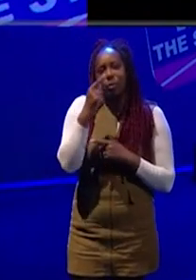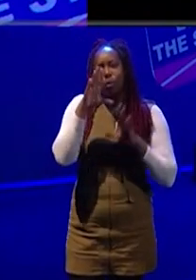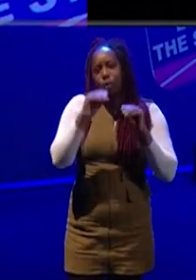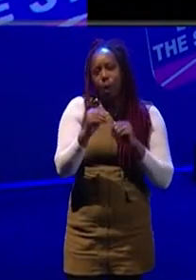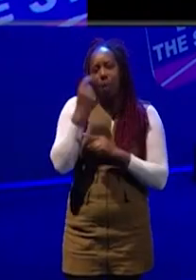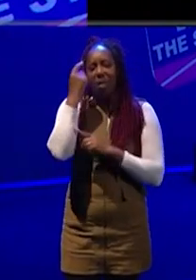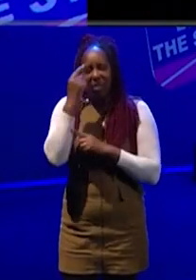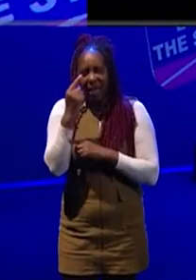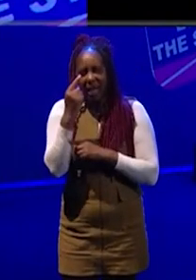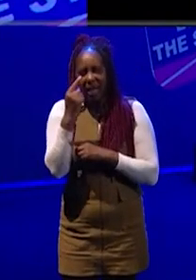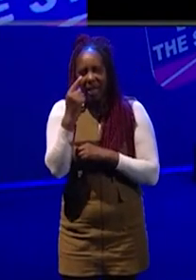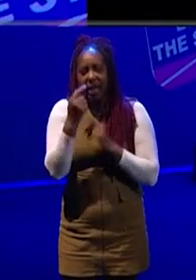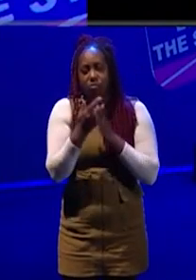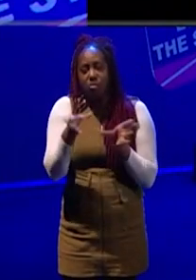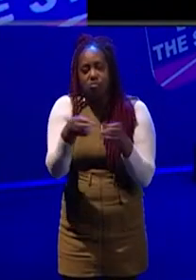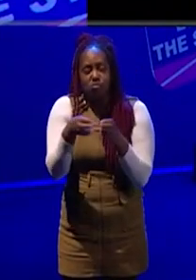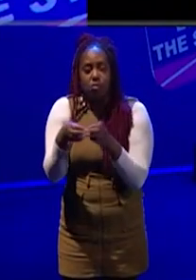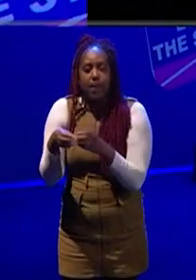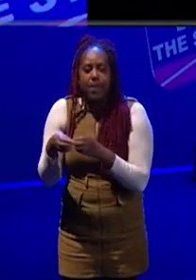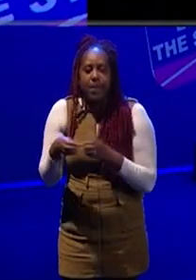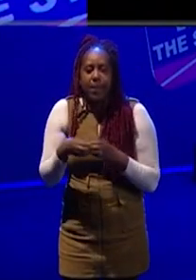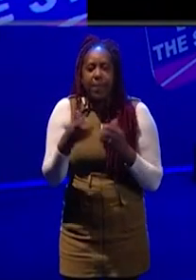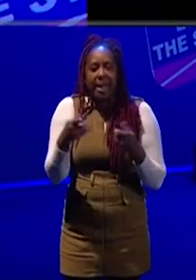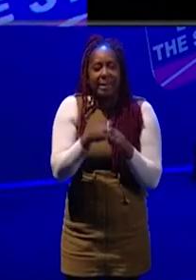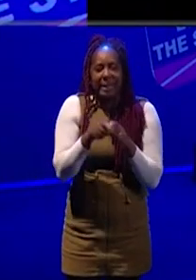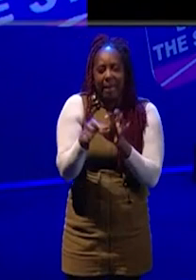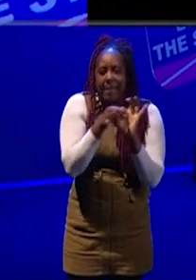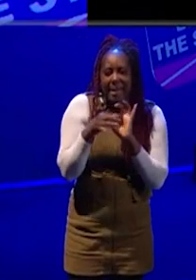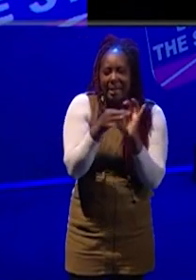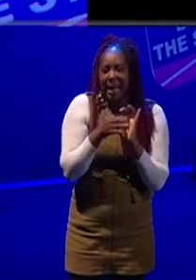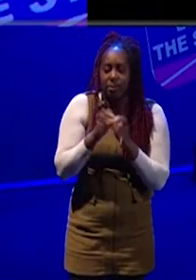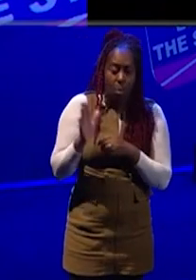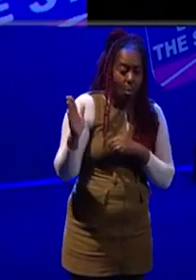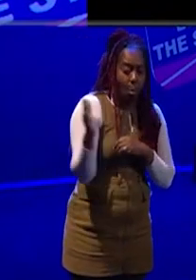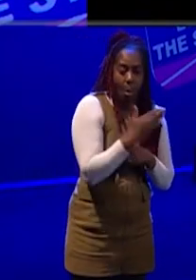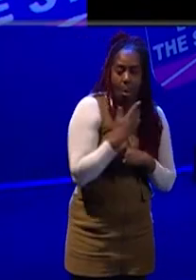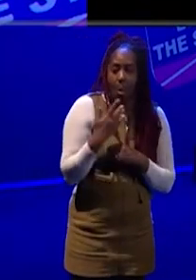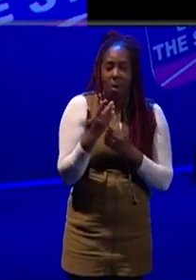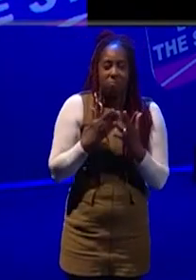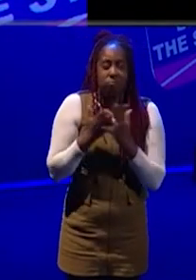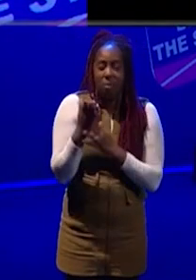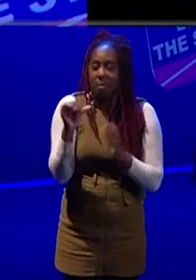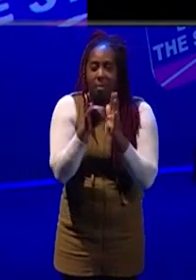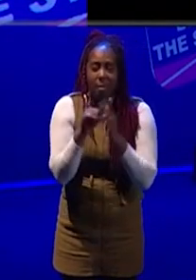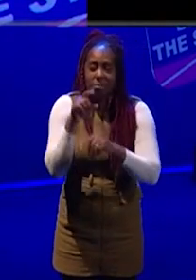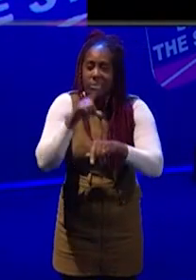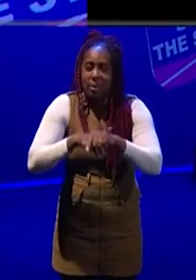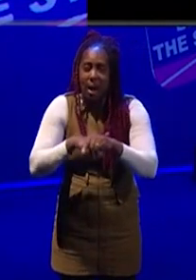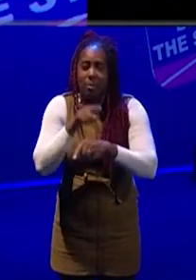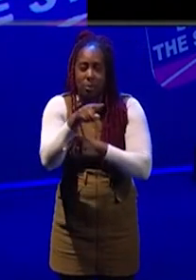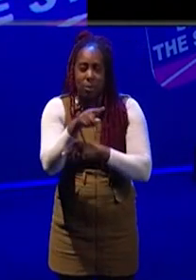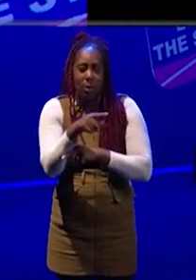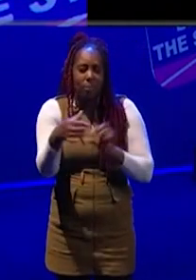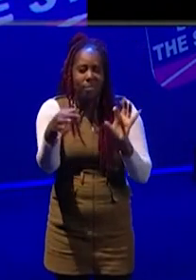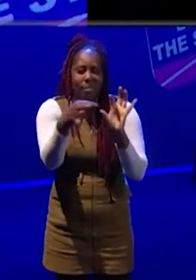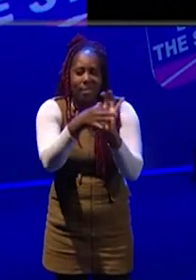and connect in a way we haven't connected before, because we were all going through such a hard time that you're reaching out for other people that are like you, that